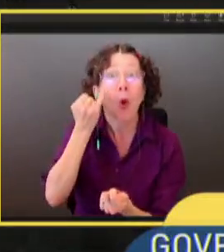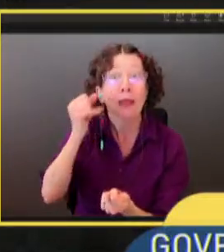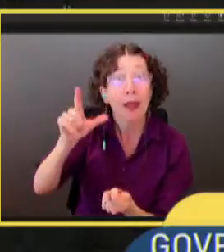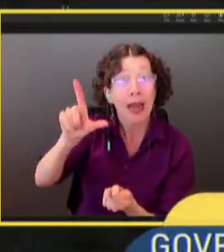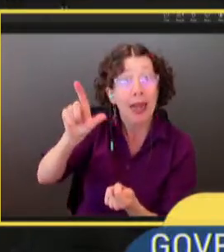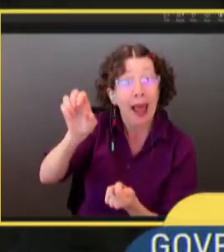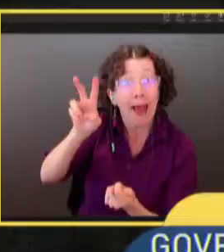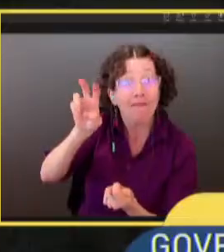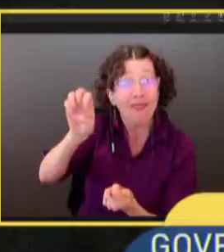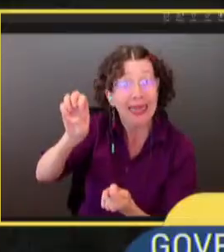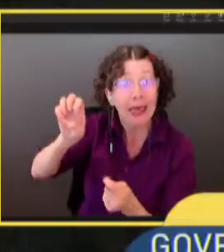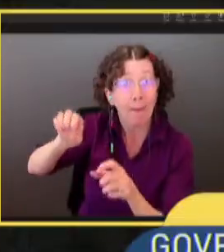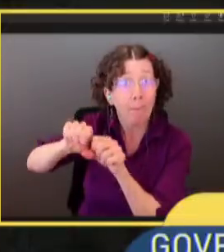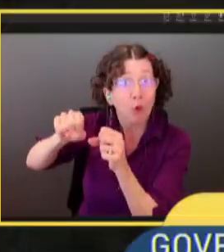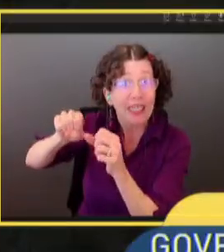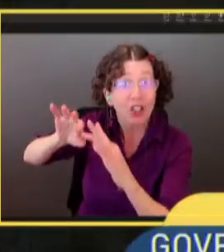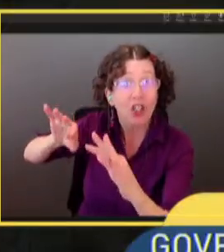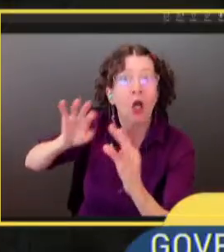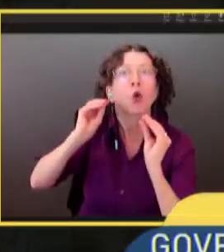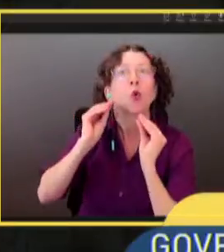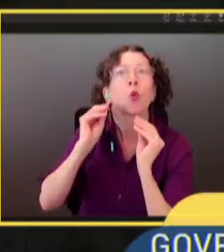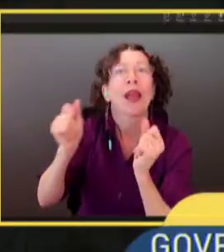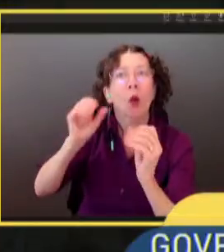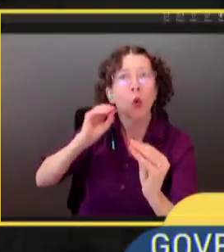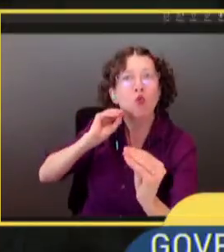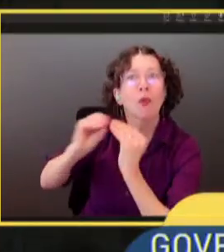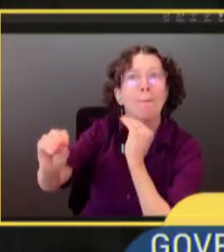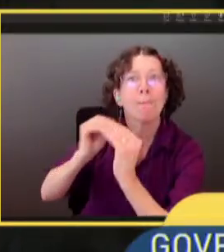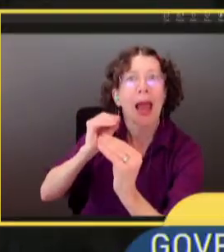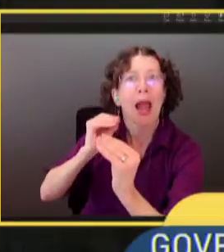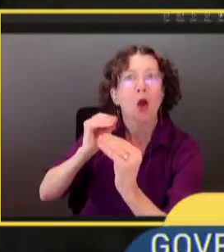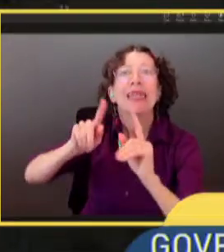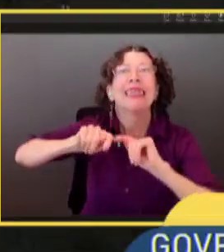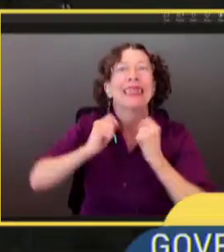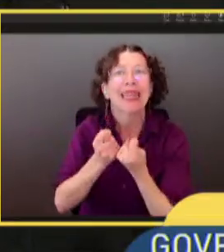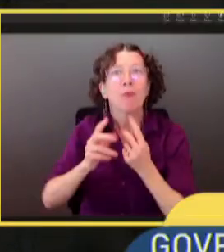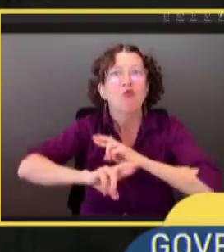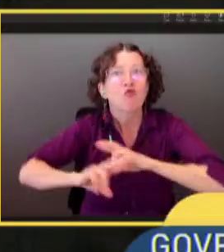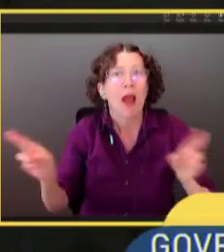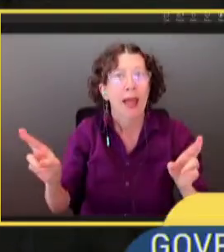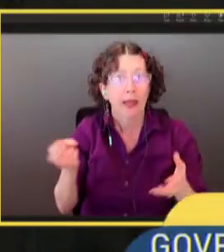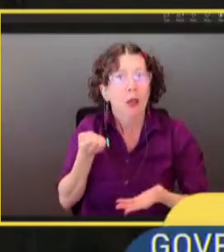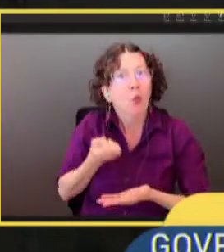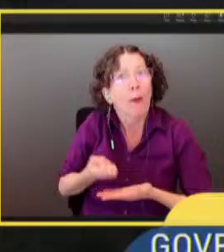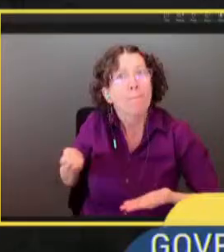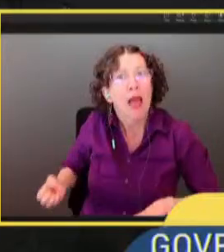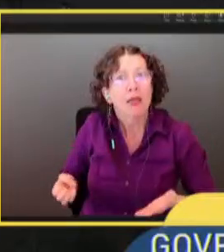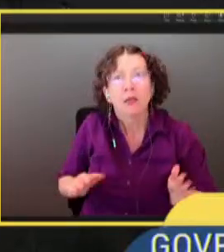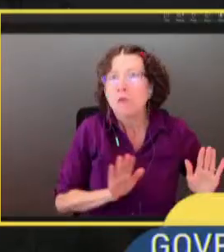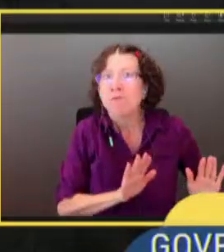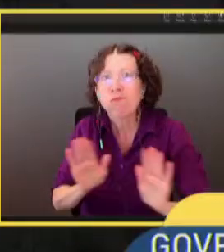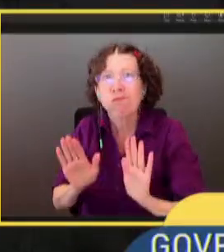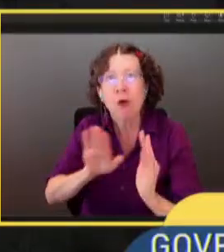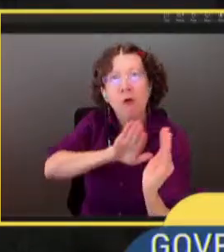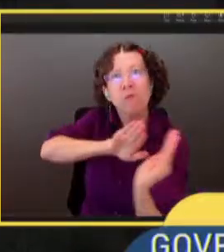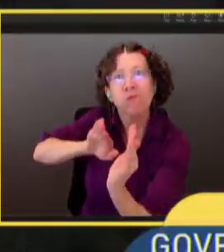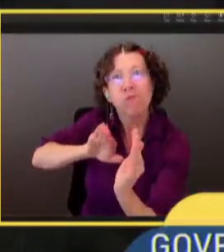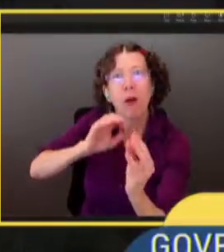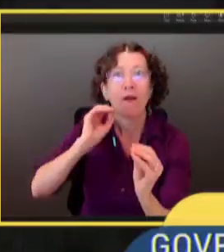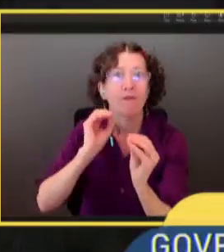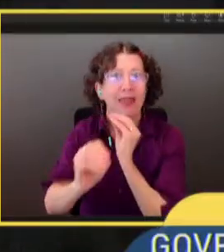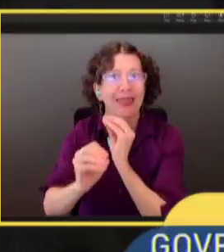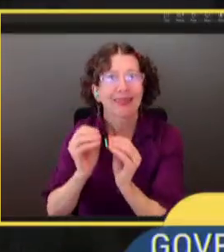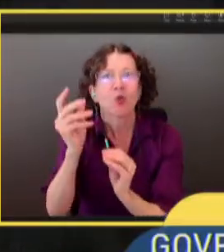state, to the executive, to different communities. We deeply appreciate that. We're also working to mobilize a second strike team to be ready